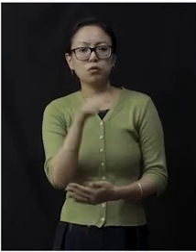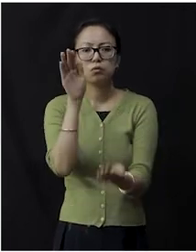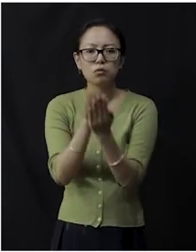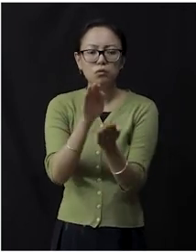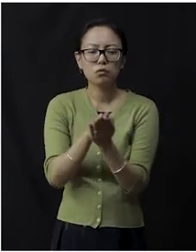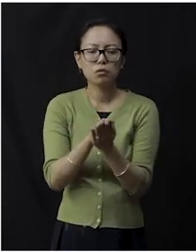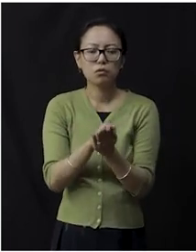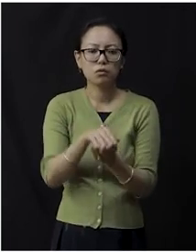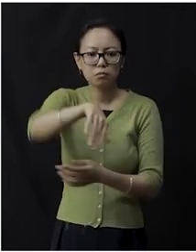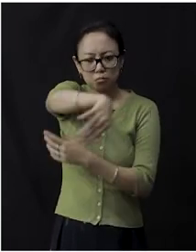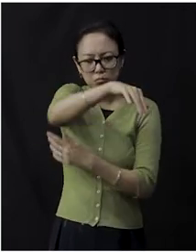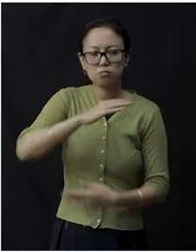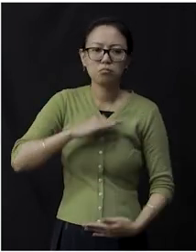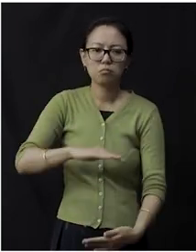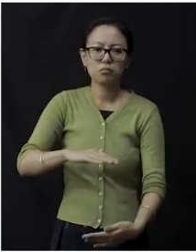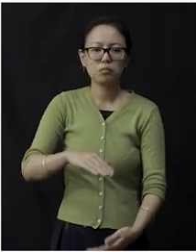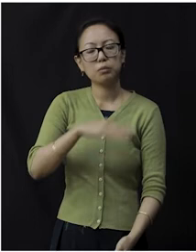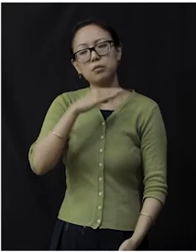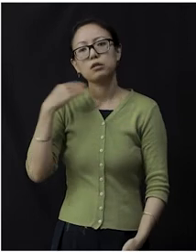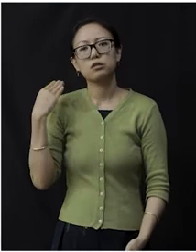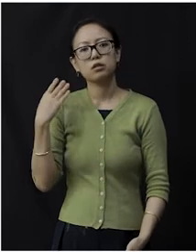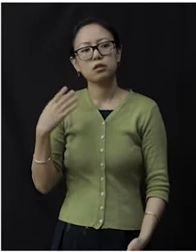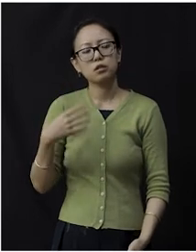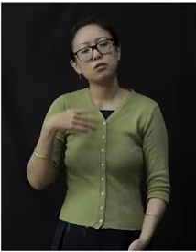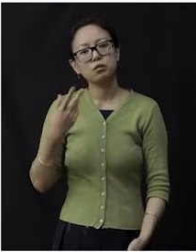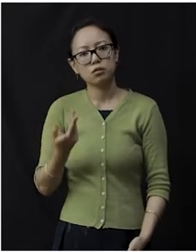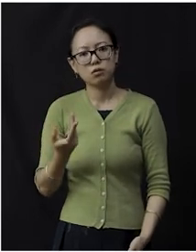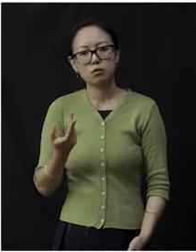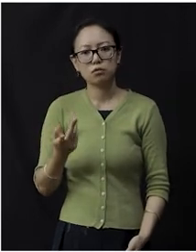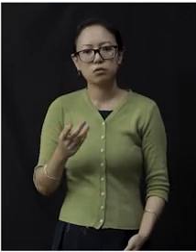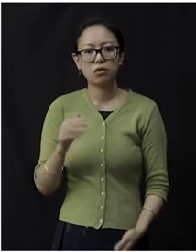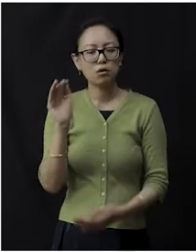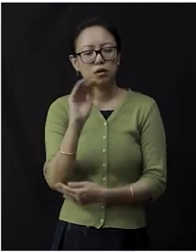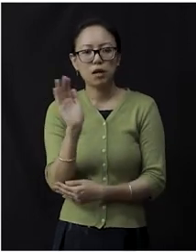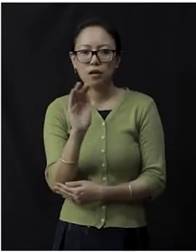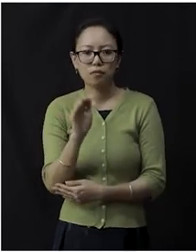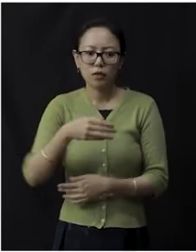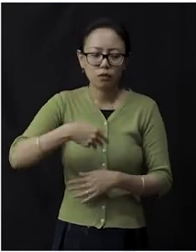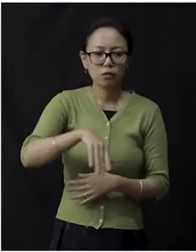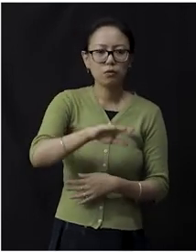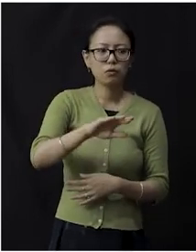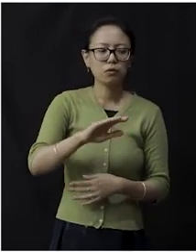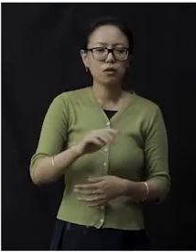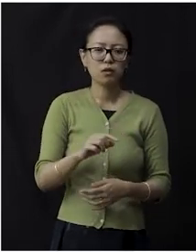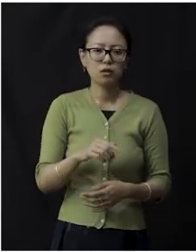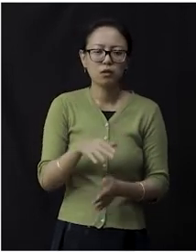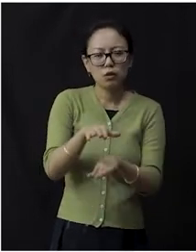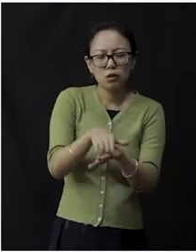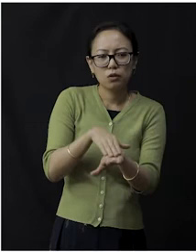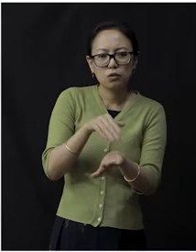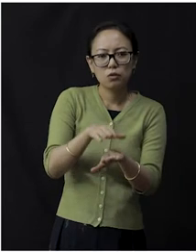and he tries to save and coils himself around his hind legs.